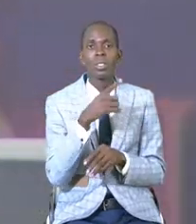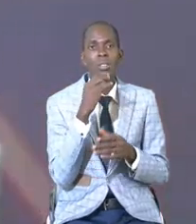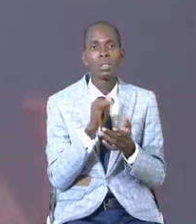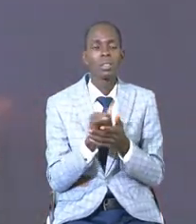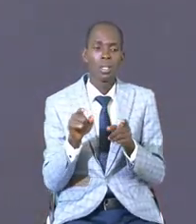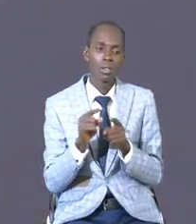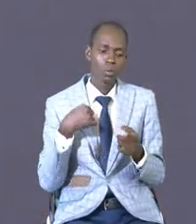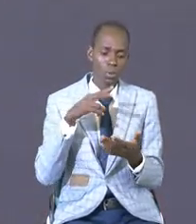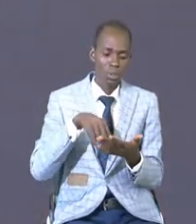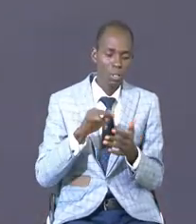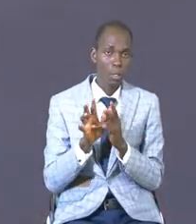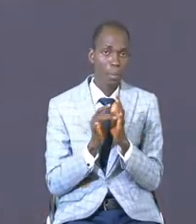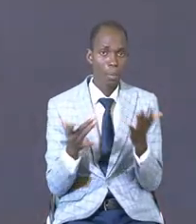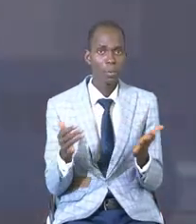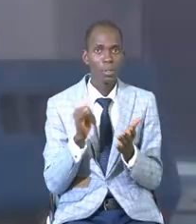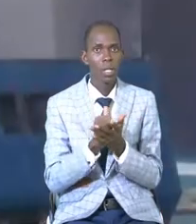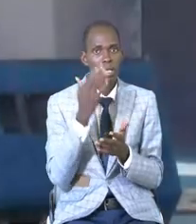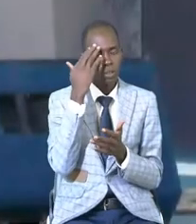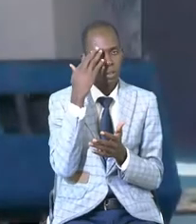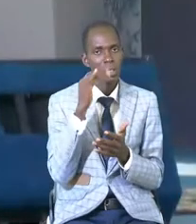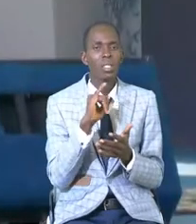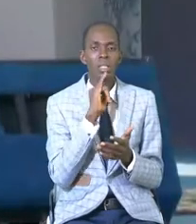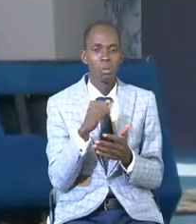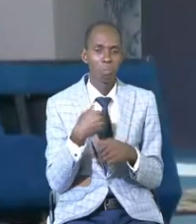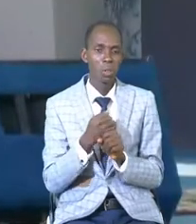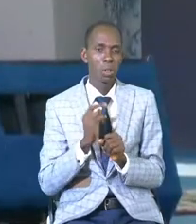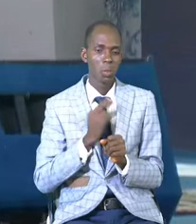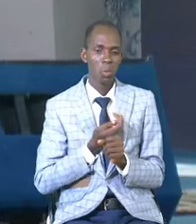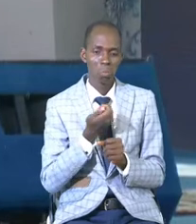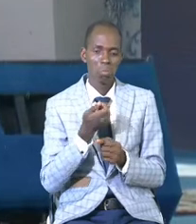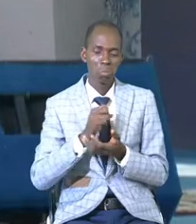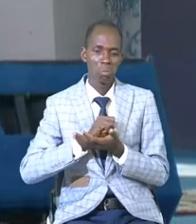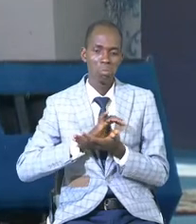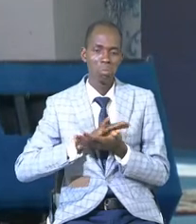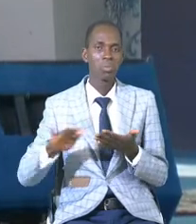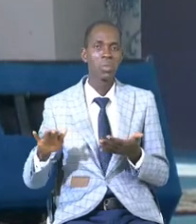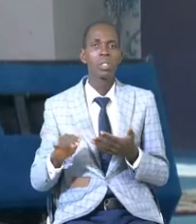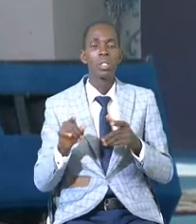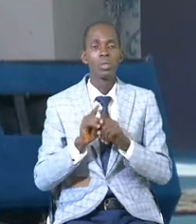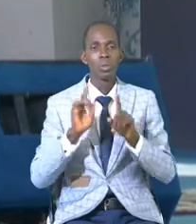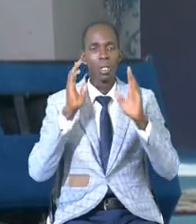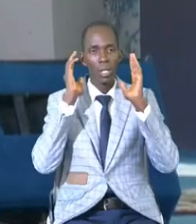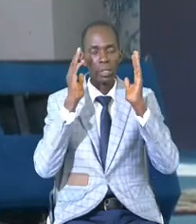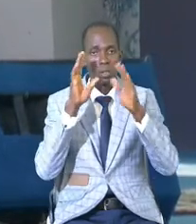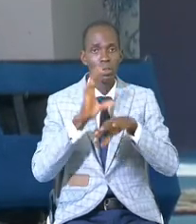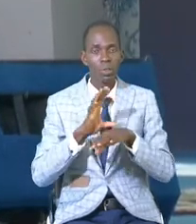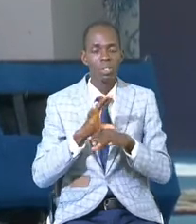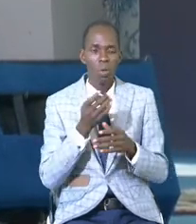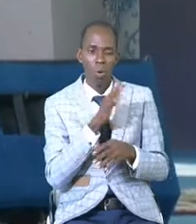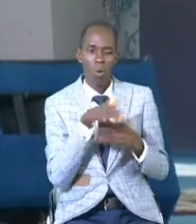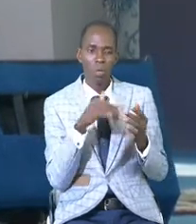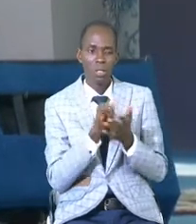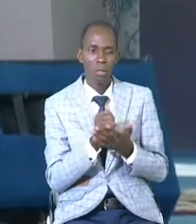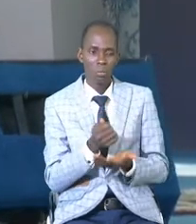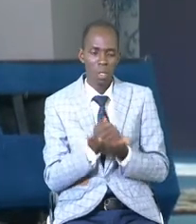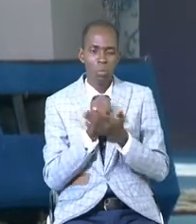Bible, that knowledge is sanctifying us. As we attend worship service, all that sanctifying us. And as we do